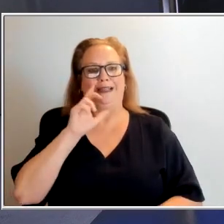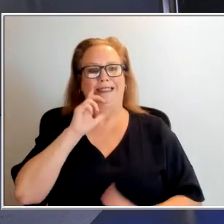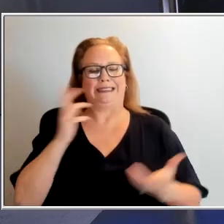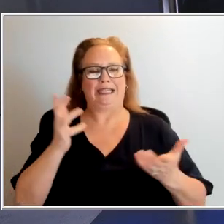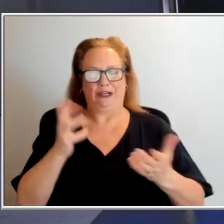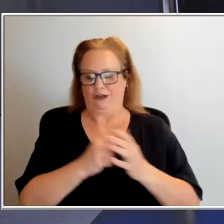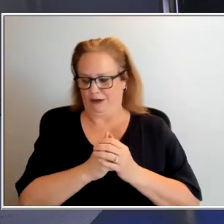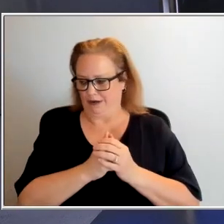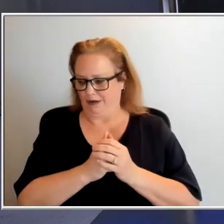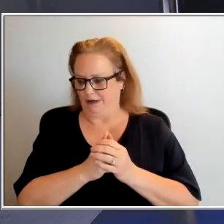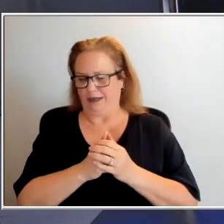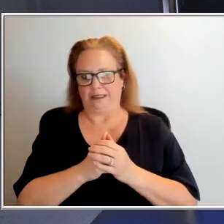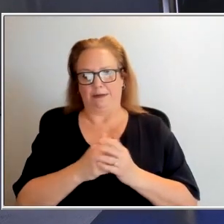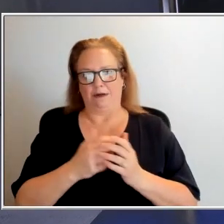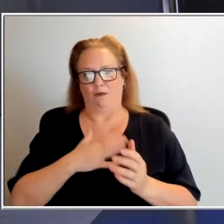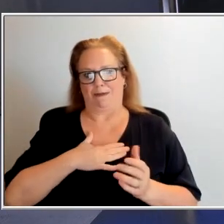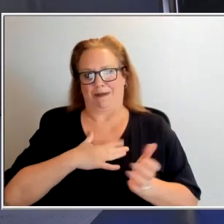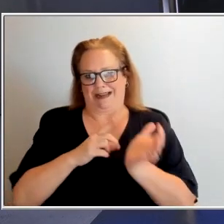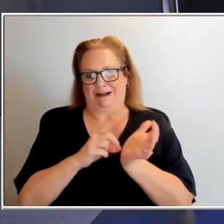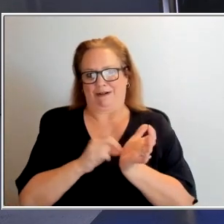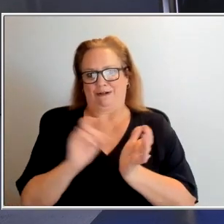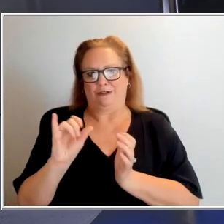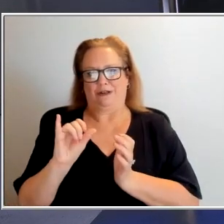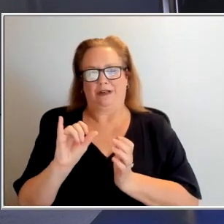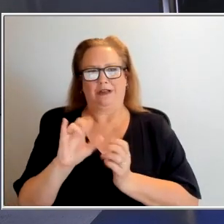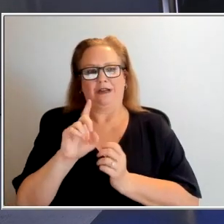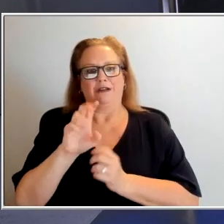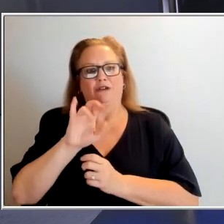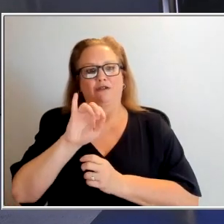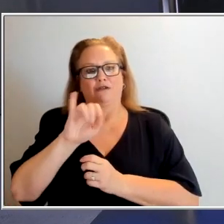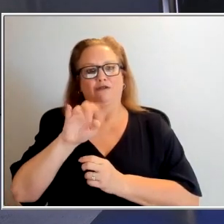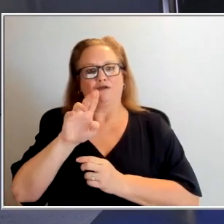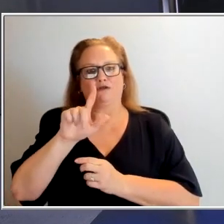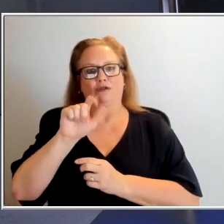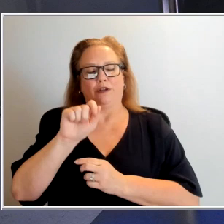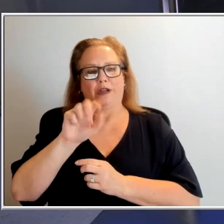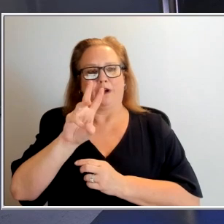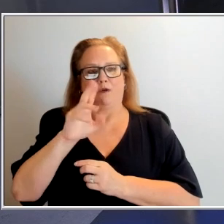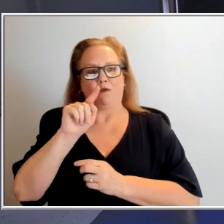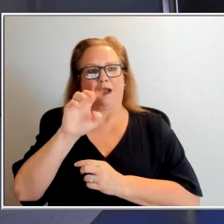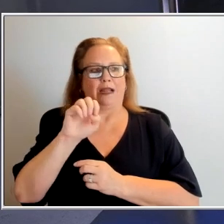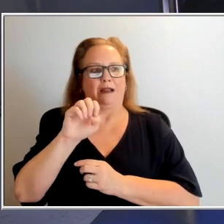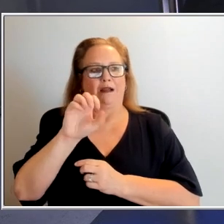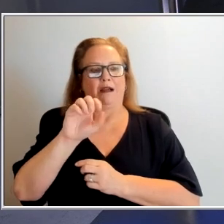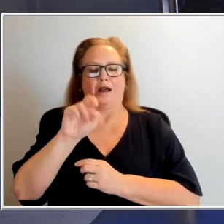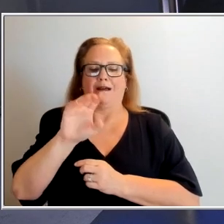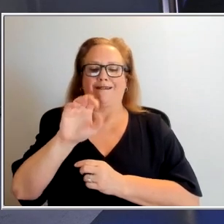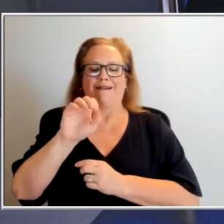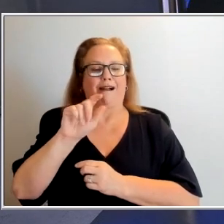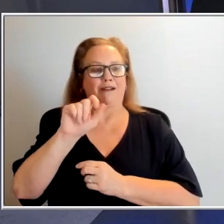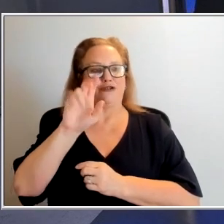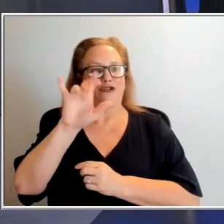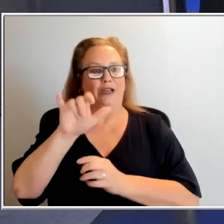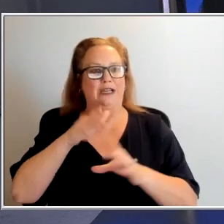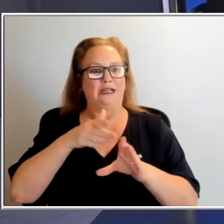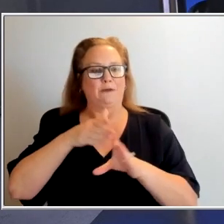he's been one of my doctors too. Dr. Julia White is a renowned radiation oncologist specialized in breast